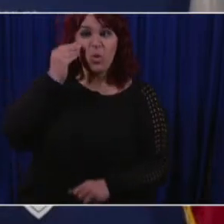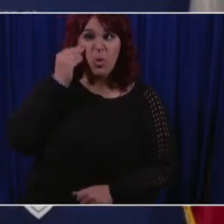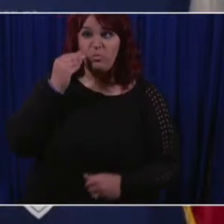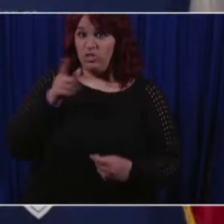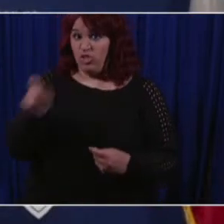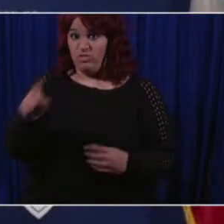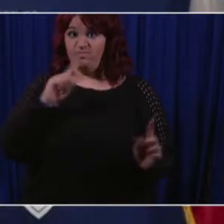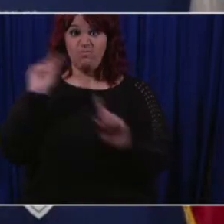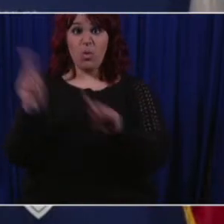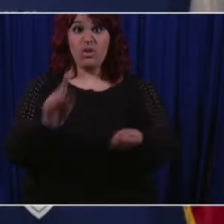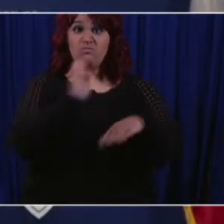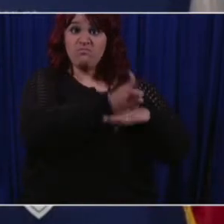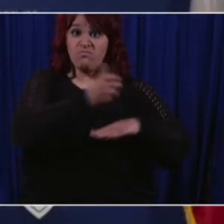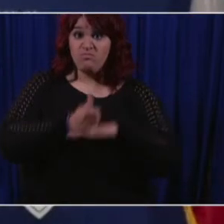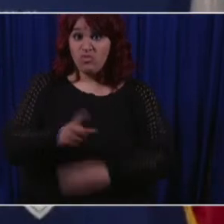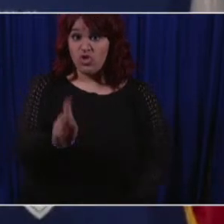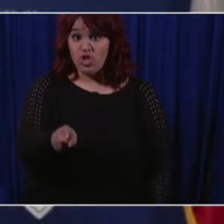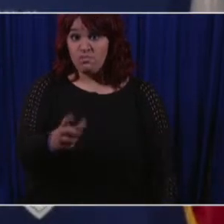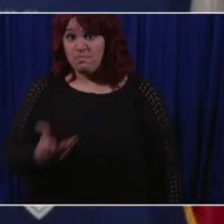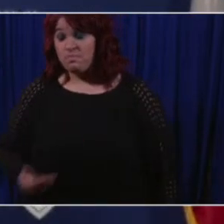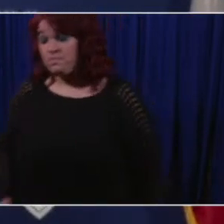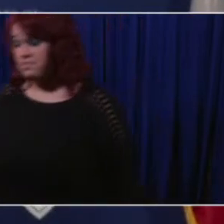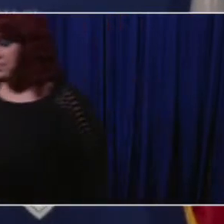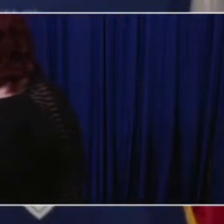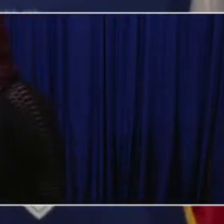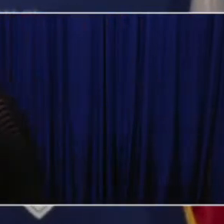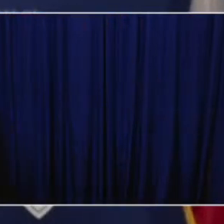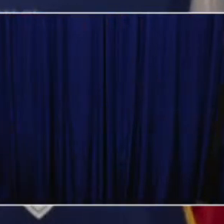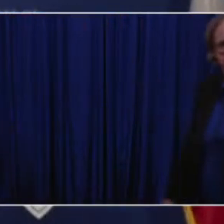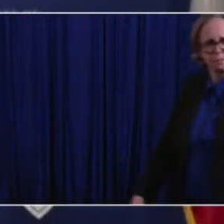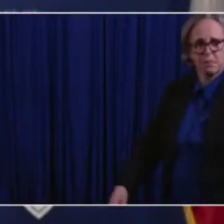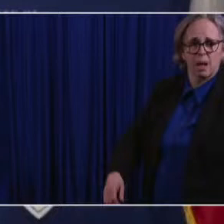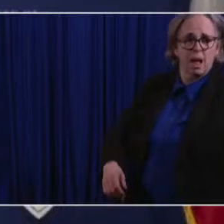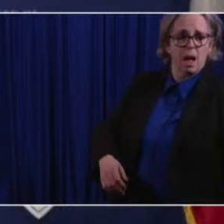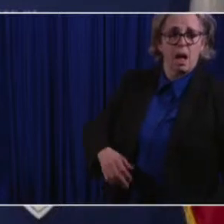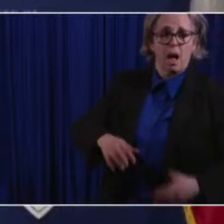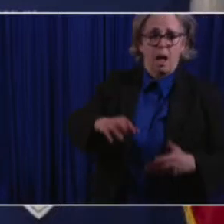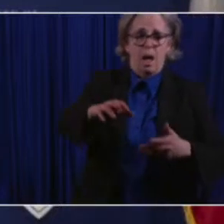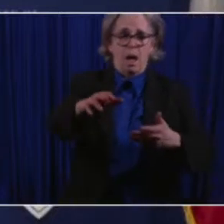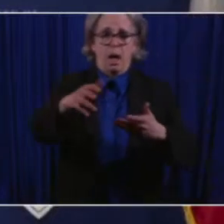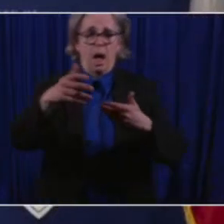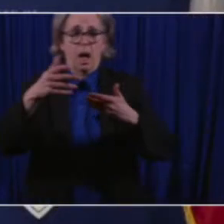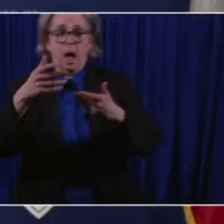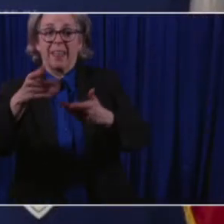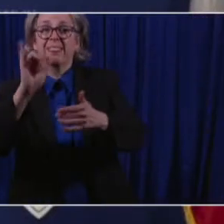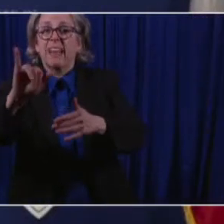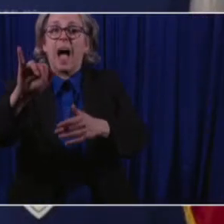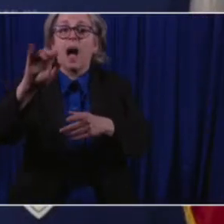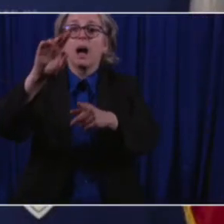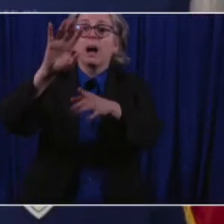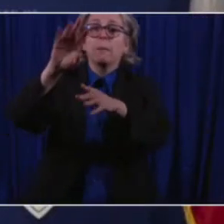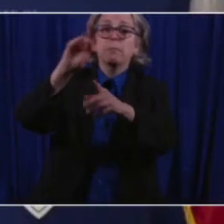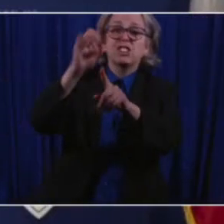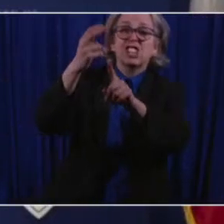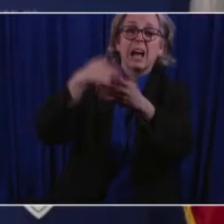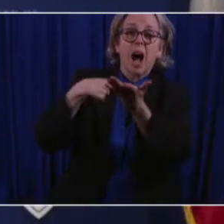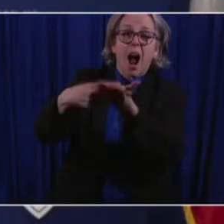more than the governor of Michigan, so I'm not going to get into Michigan. As far as